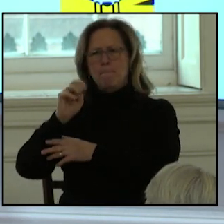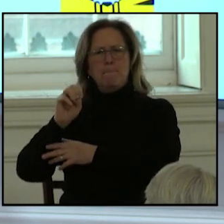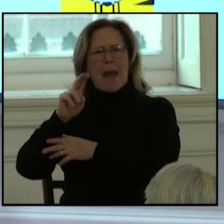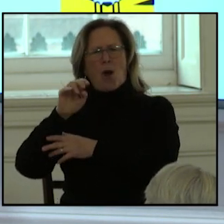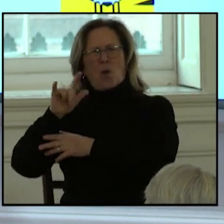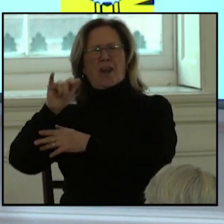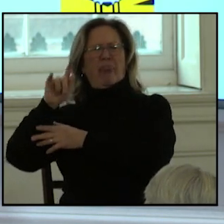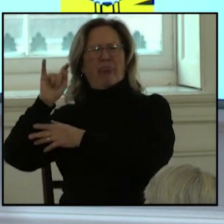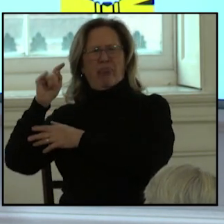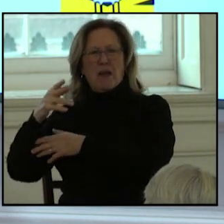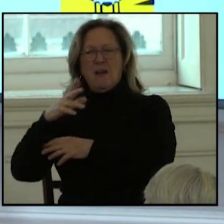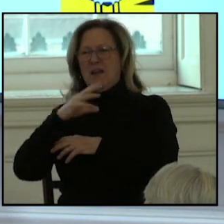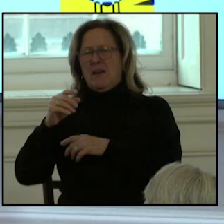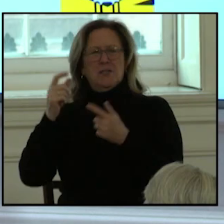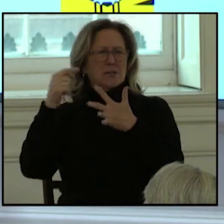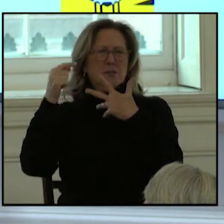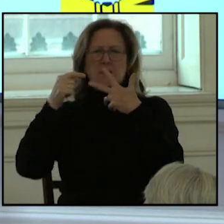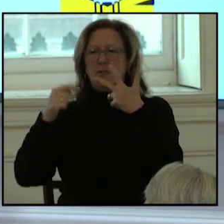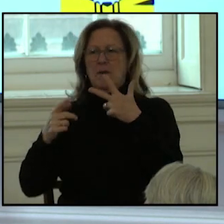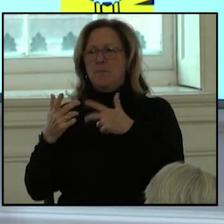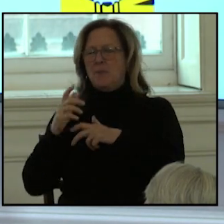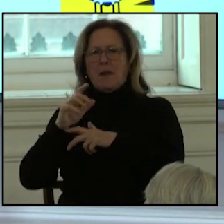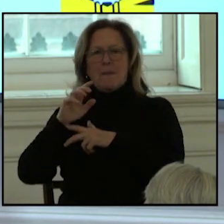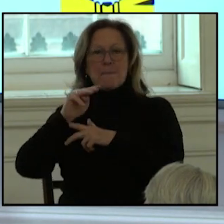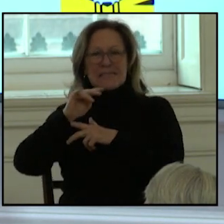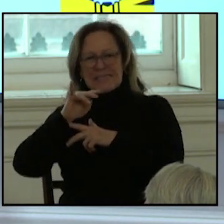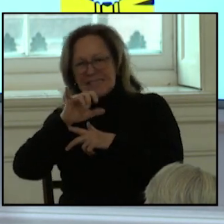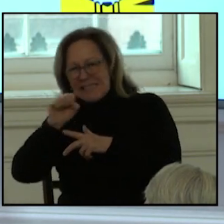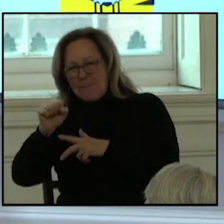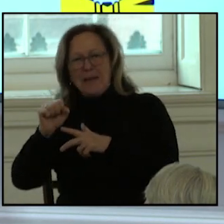Hamilton Holmes in Georgia. Meredith was Mississippi,